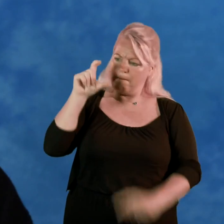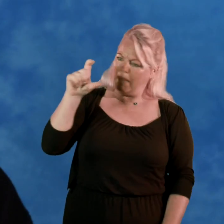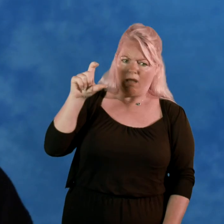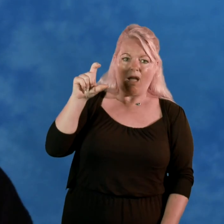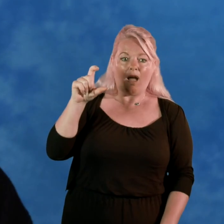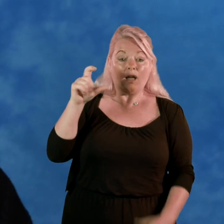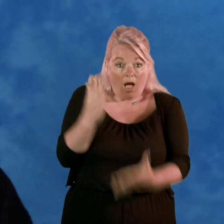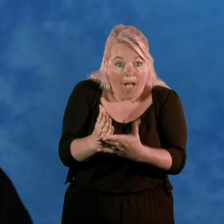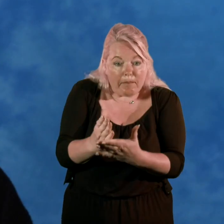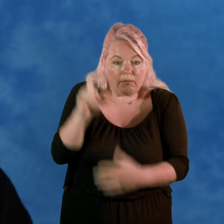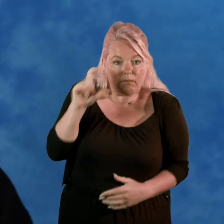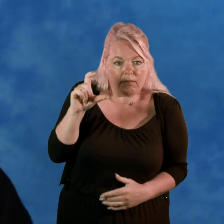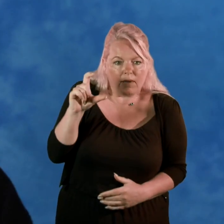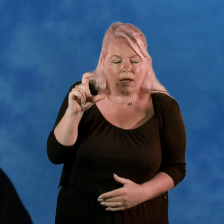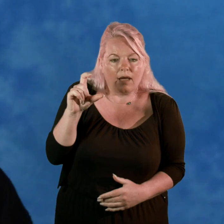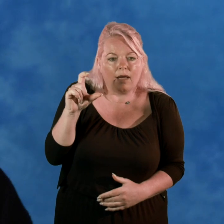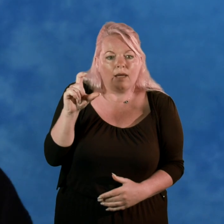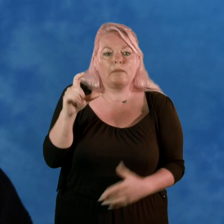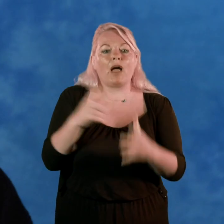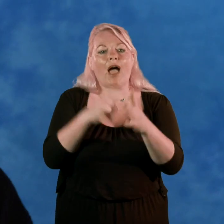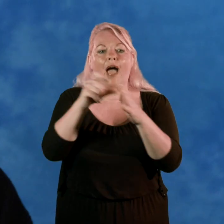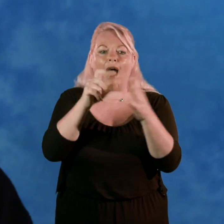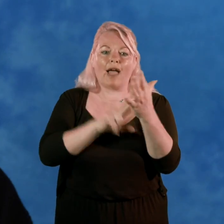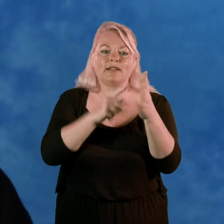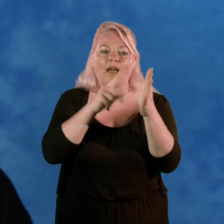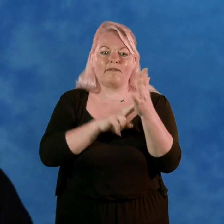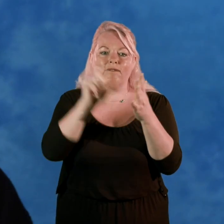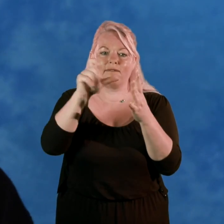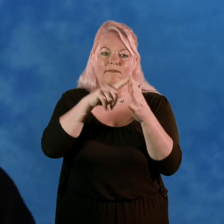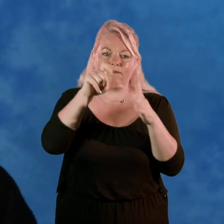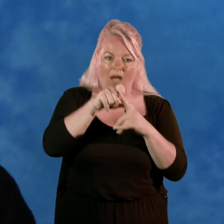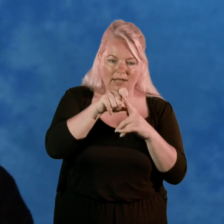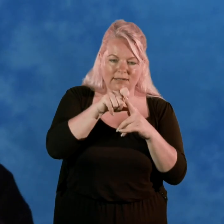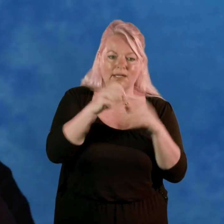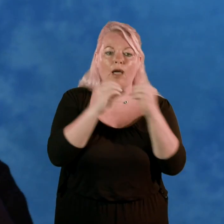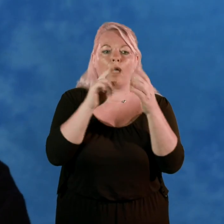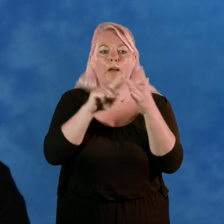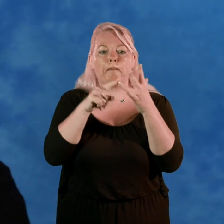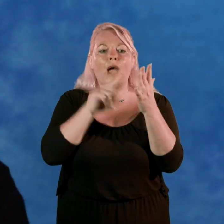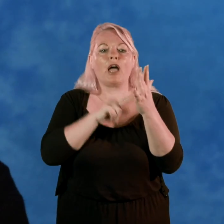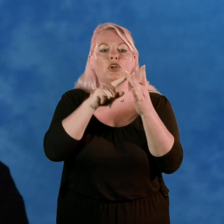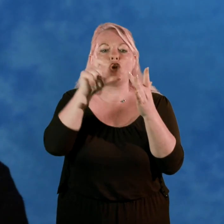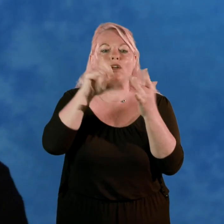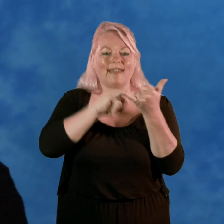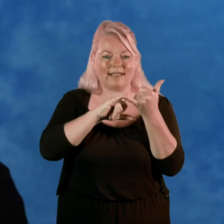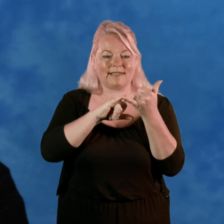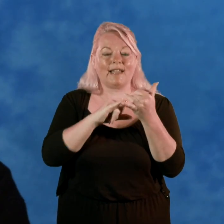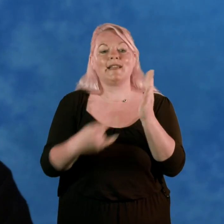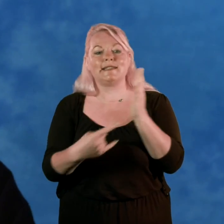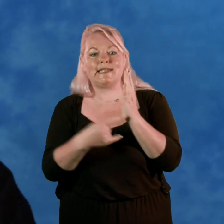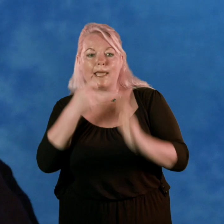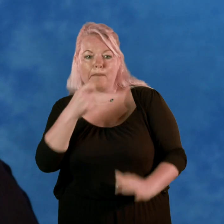And it is, but the Advanced Bionics processor has a thing called a T-mic